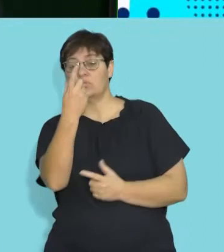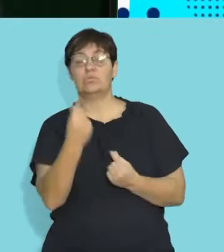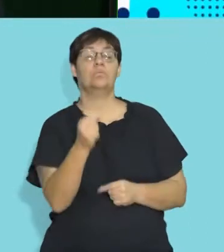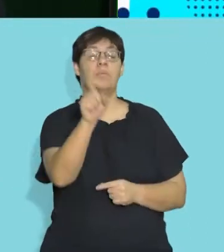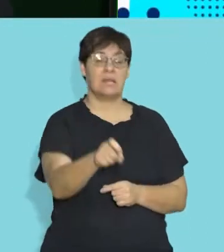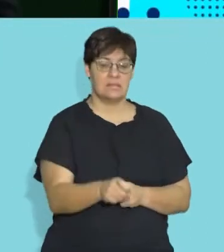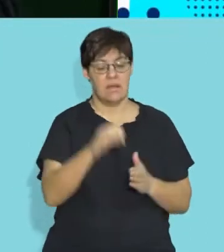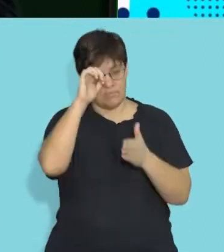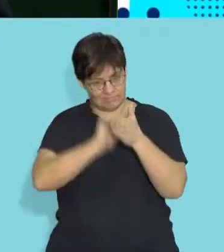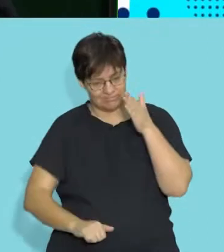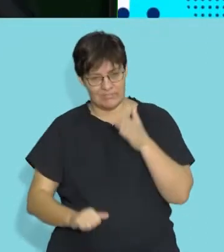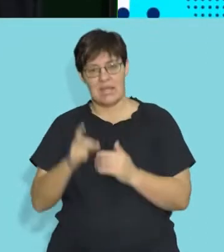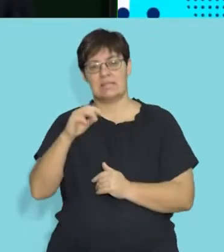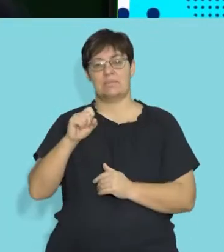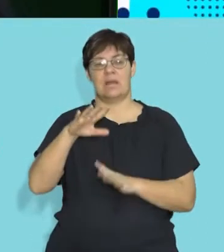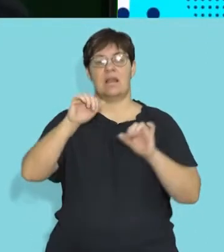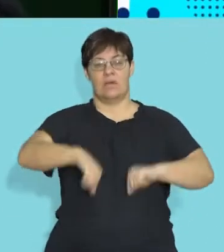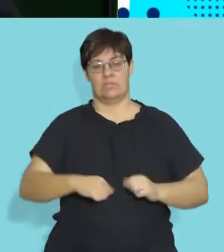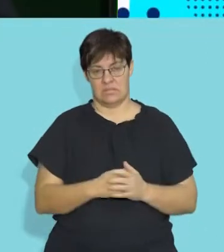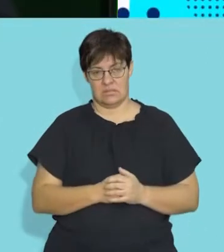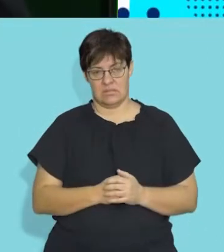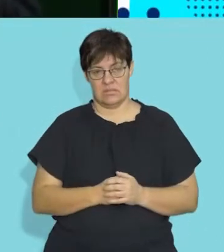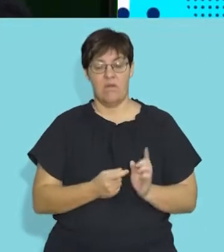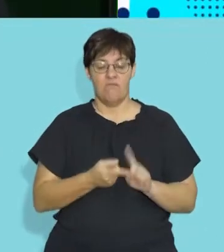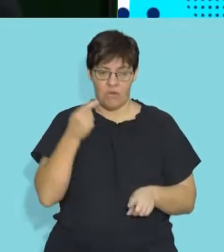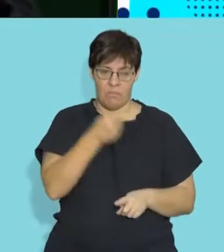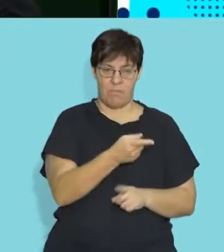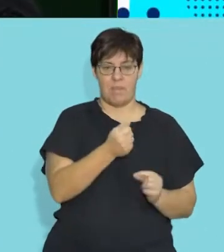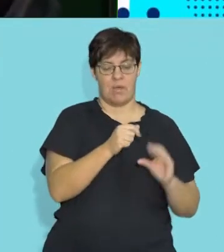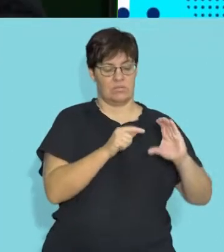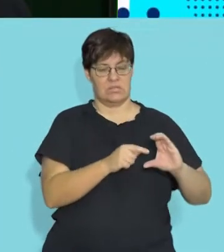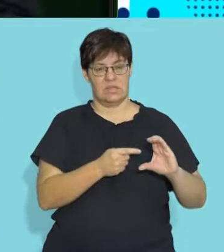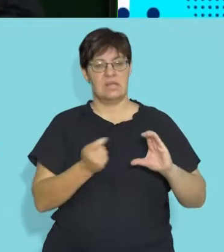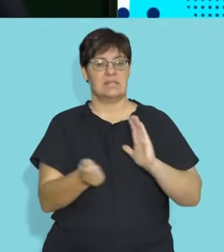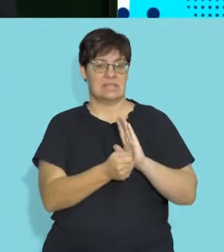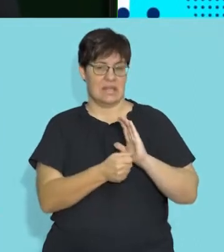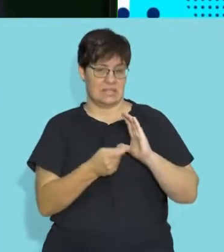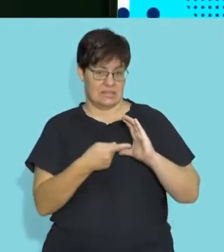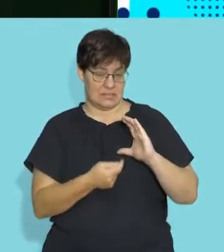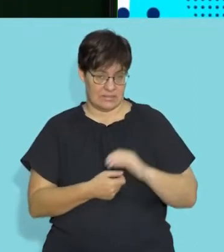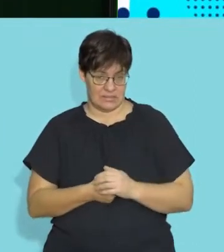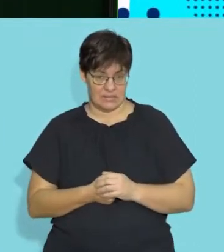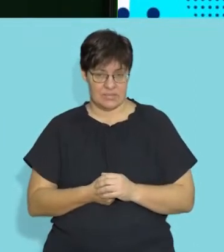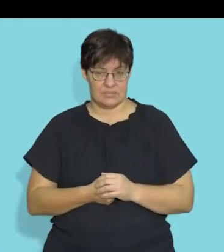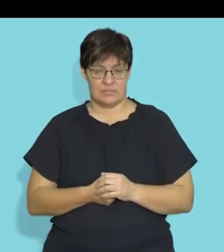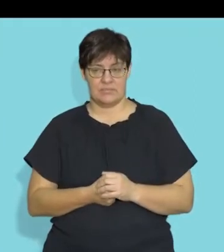you do is you subtract your debtors allowances from your sales figure.